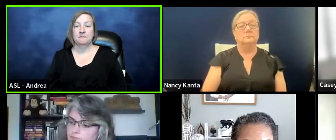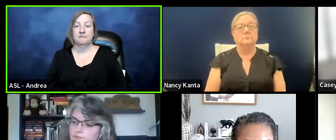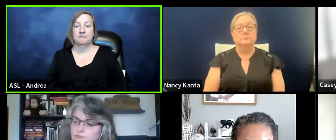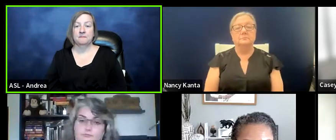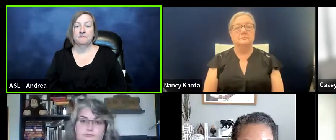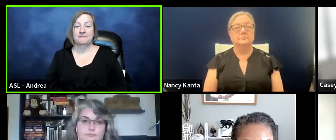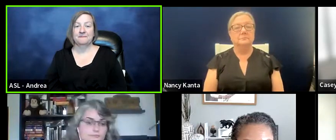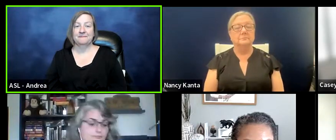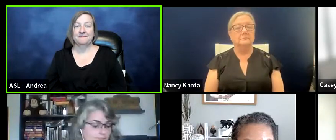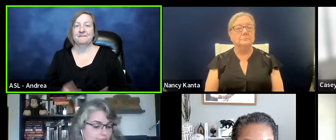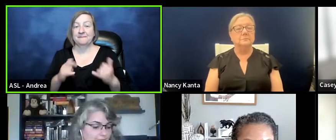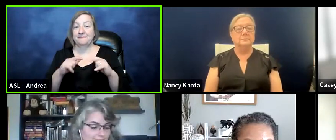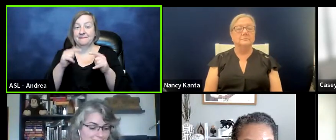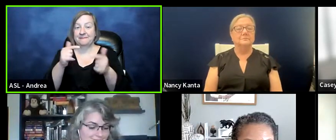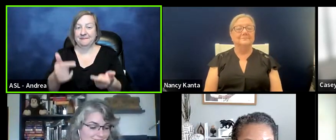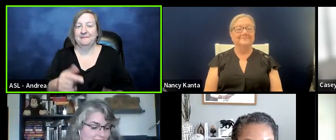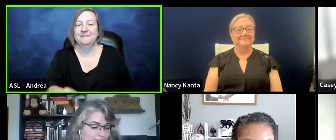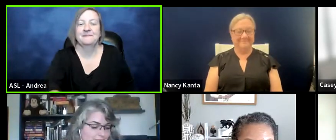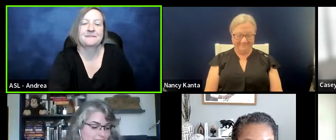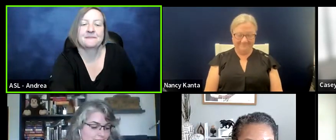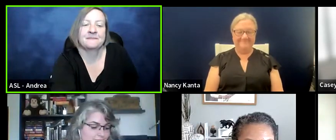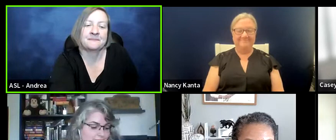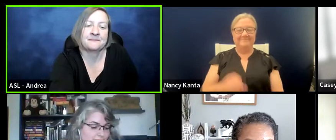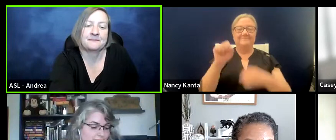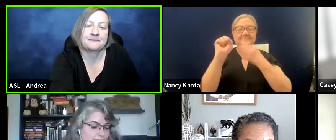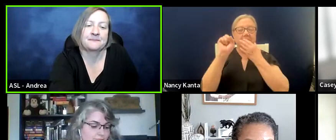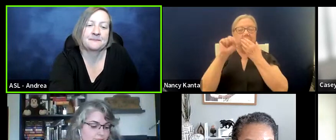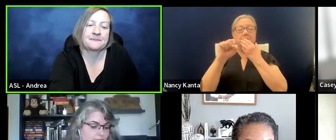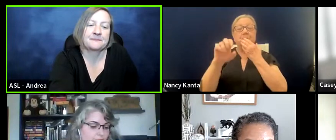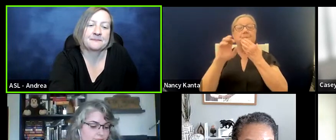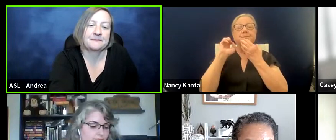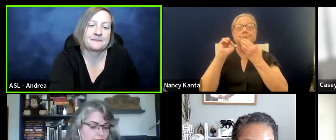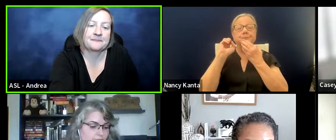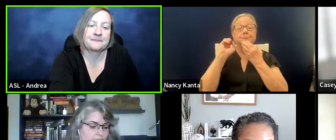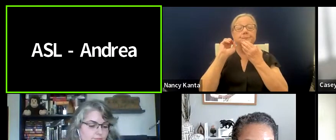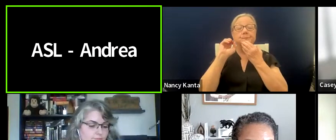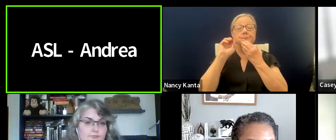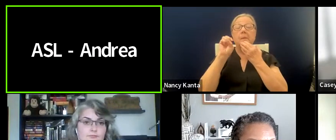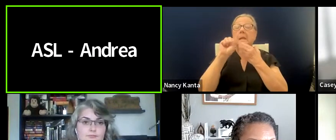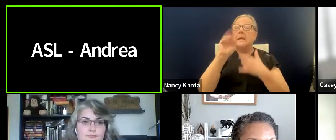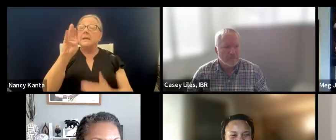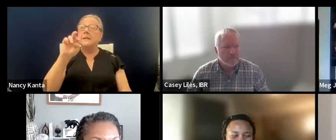Great. Well, why don't we move, Sabrina?